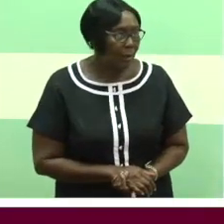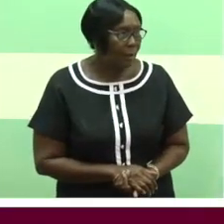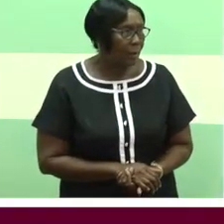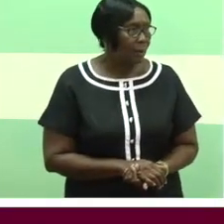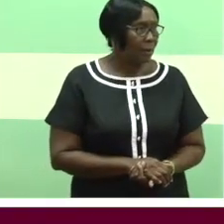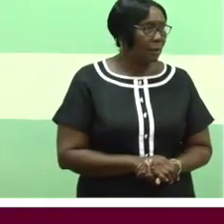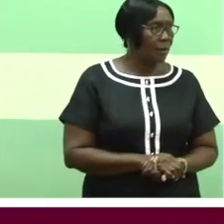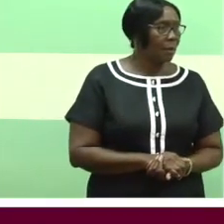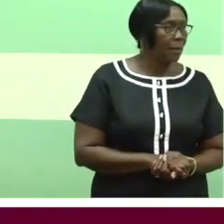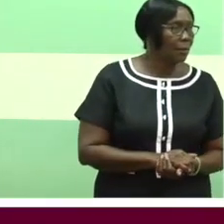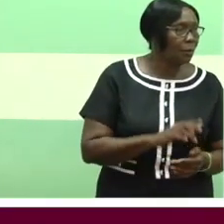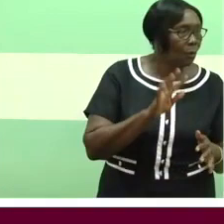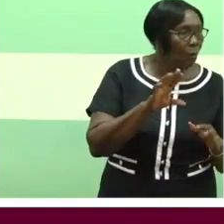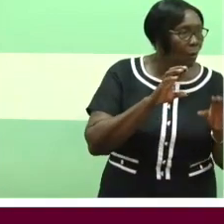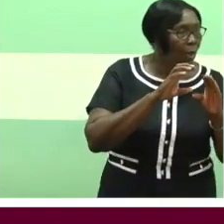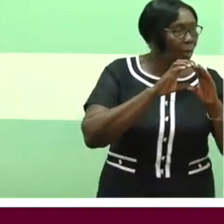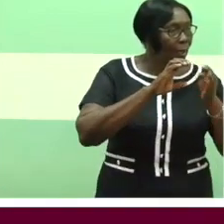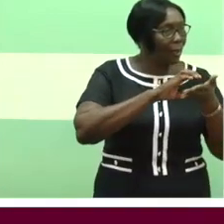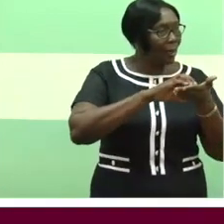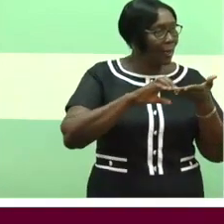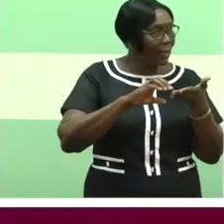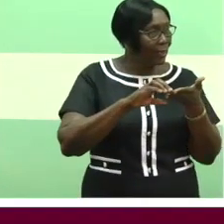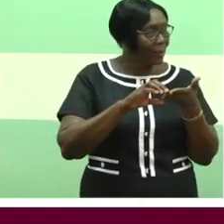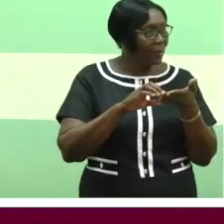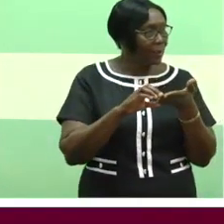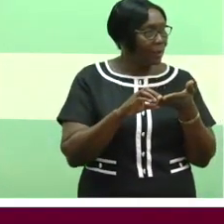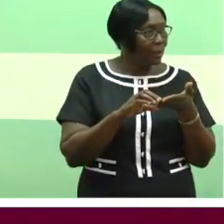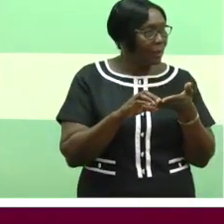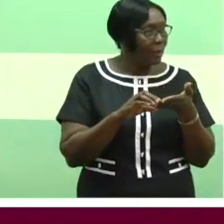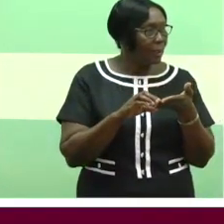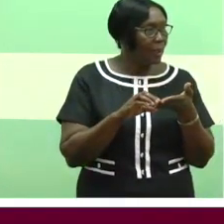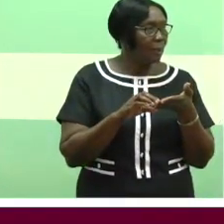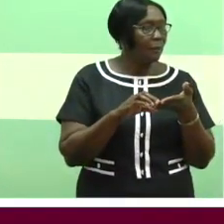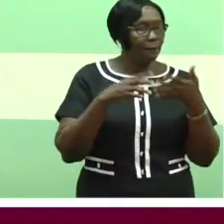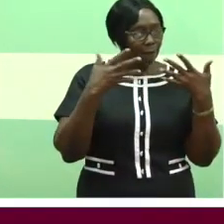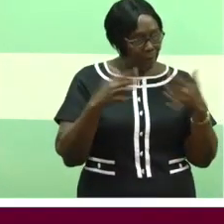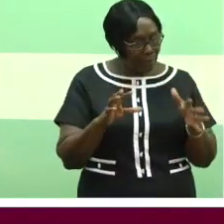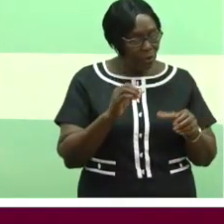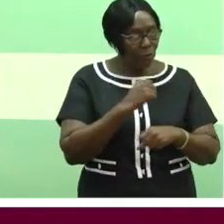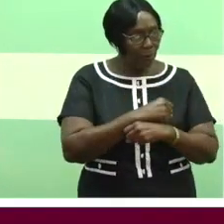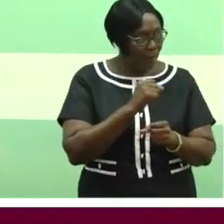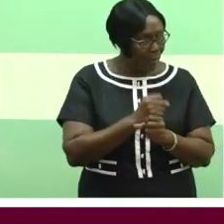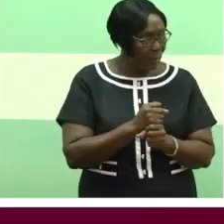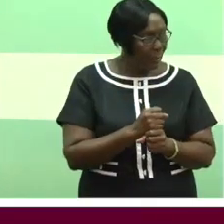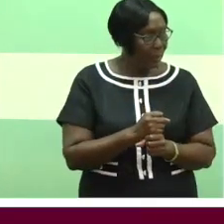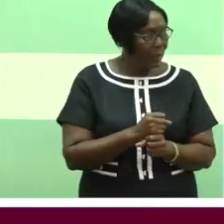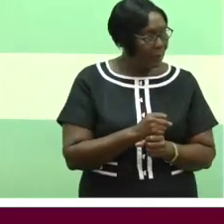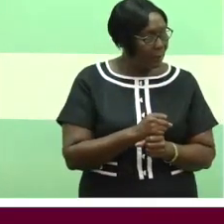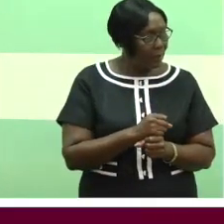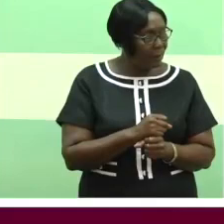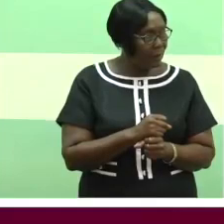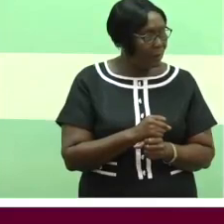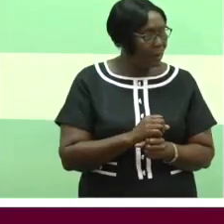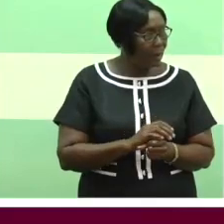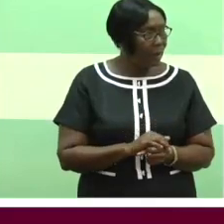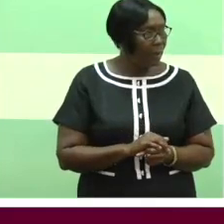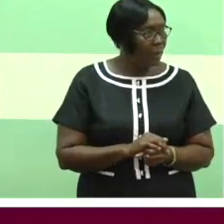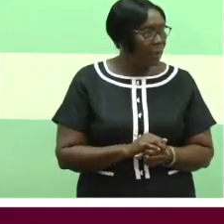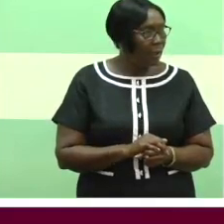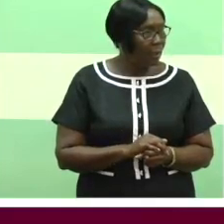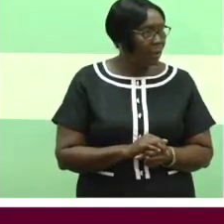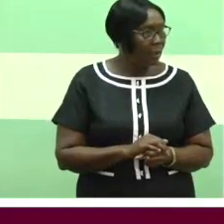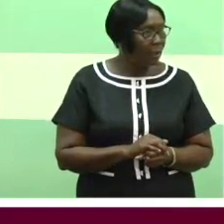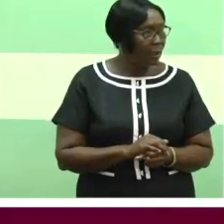call a task card. Each task card would have been printed. So I type it, and then I would have printed